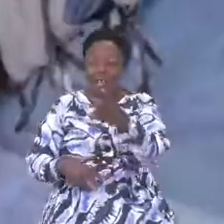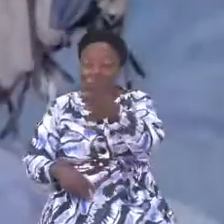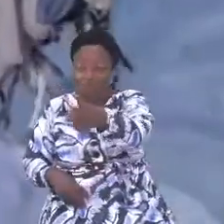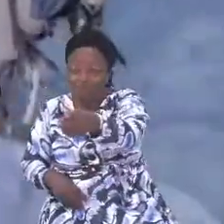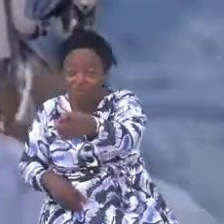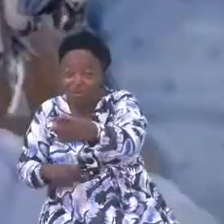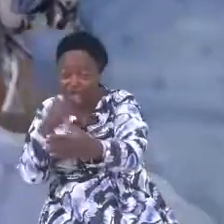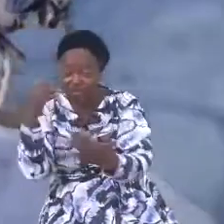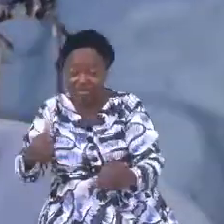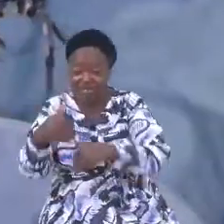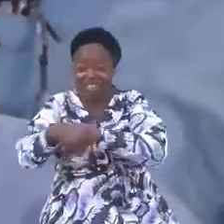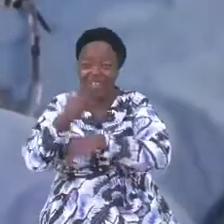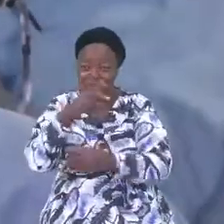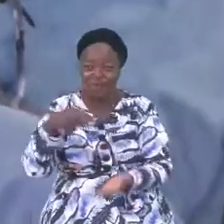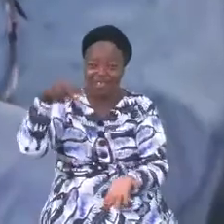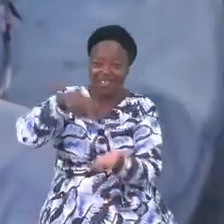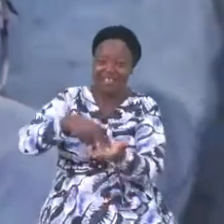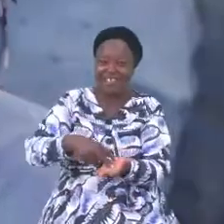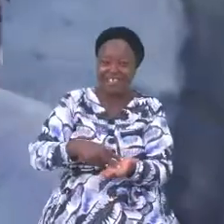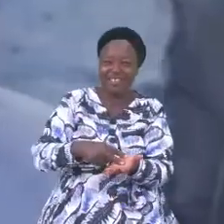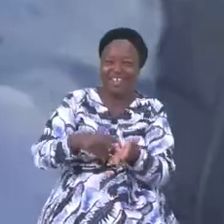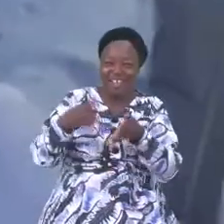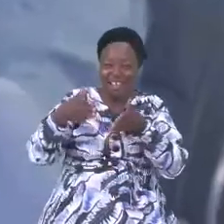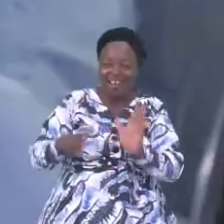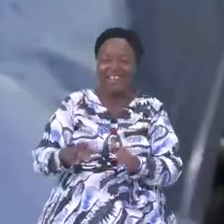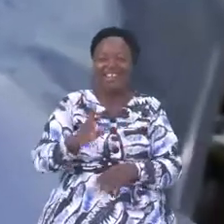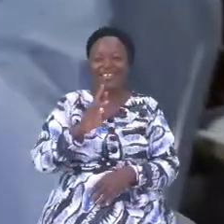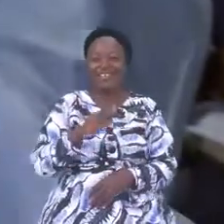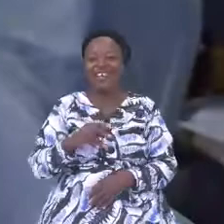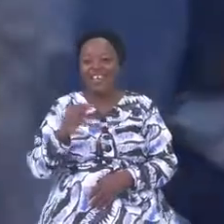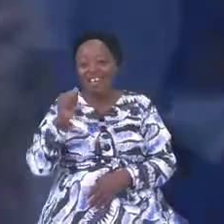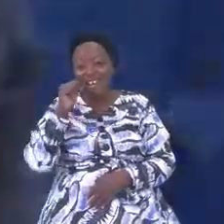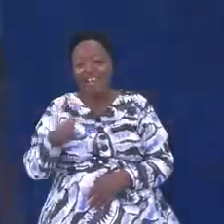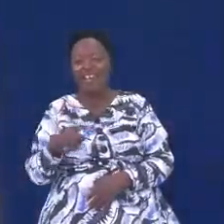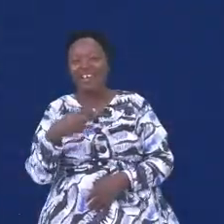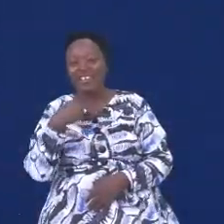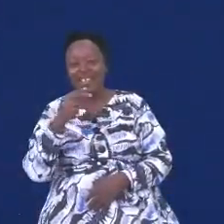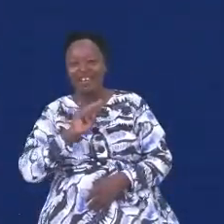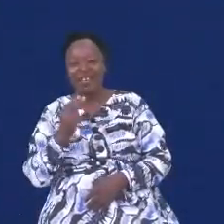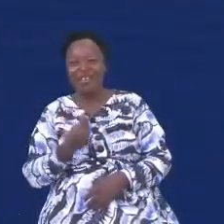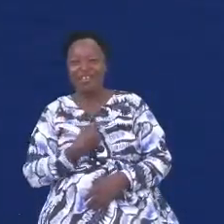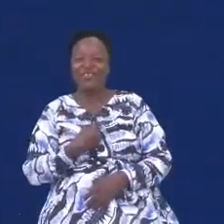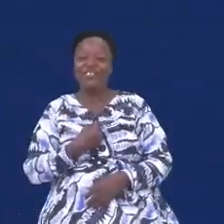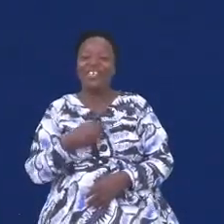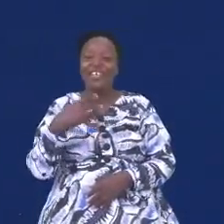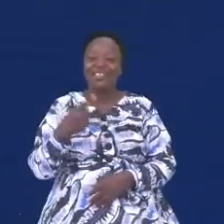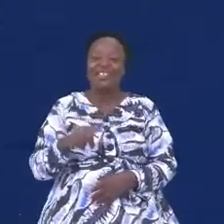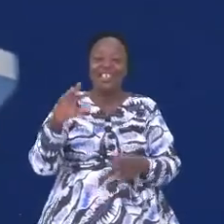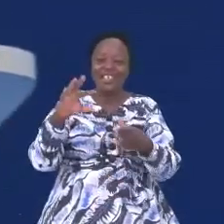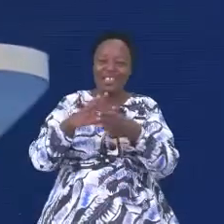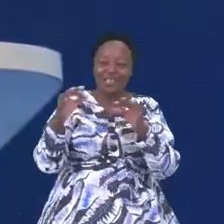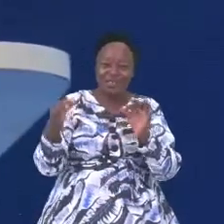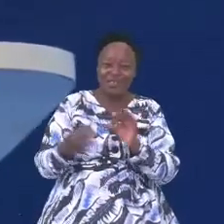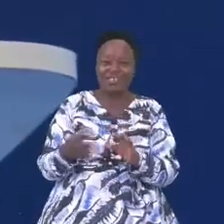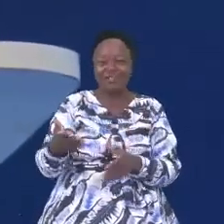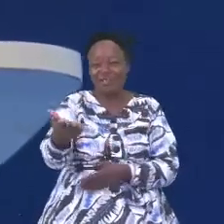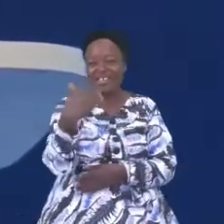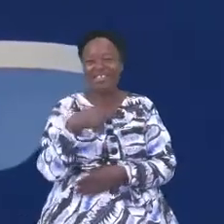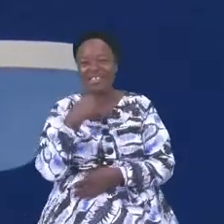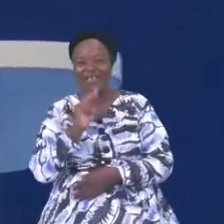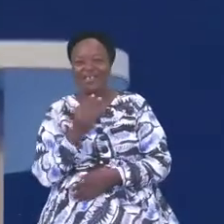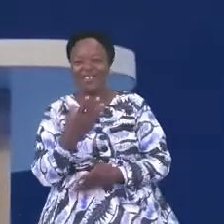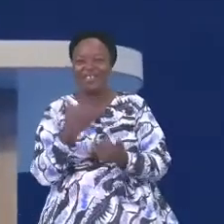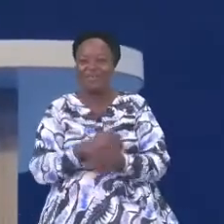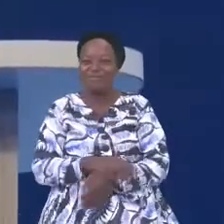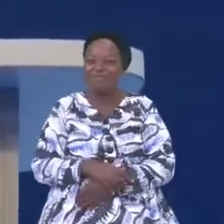up. Let her tell the story to you by herself. Esther, tell us the